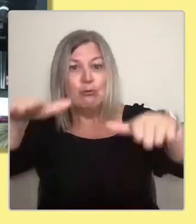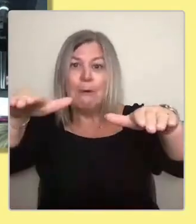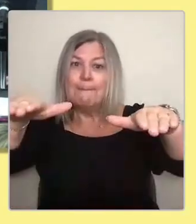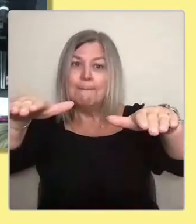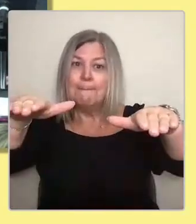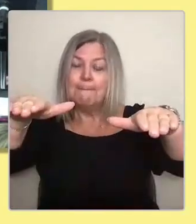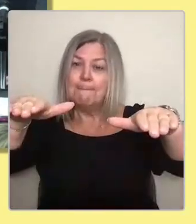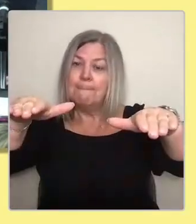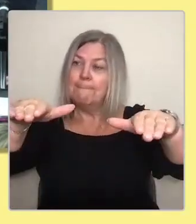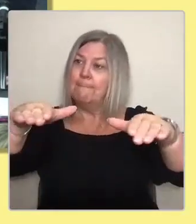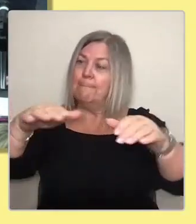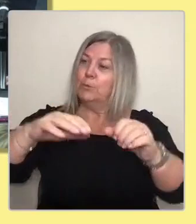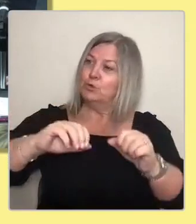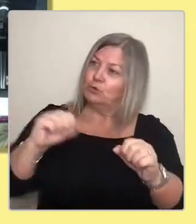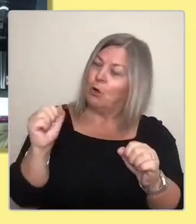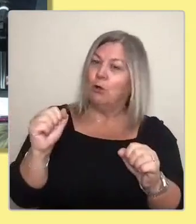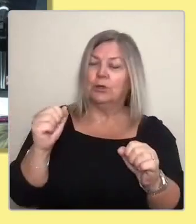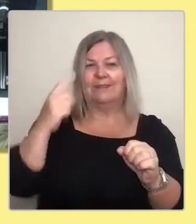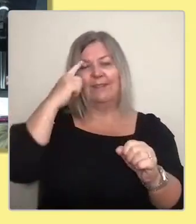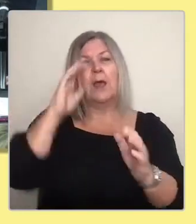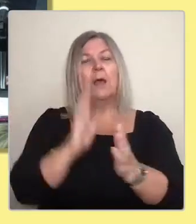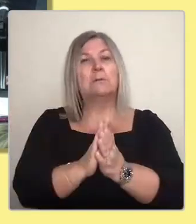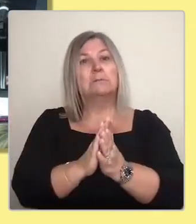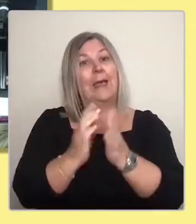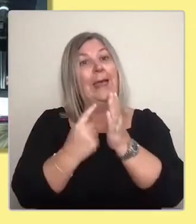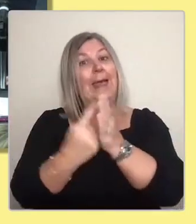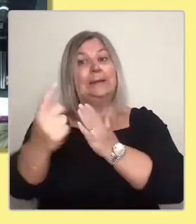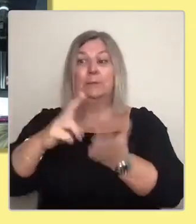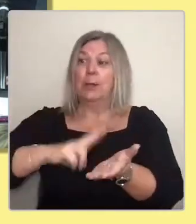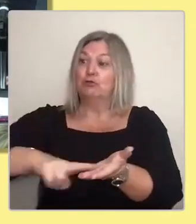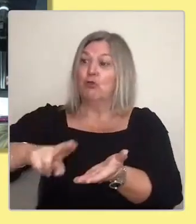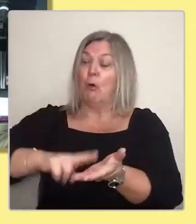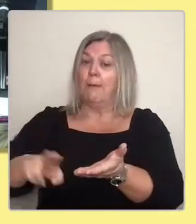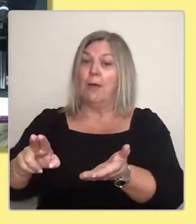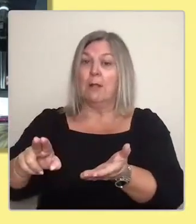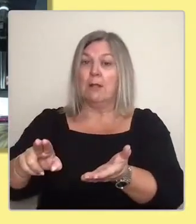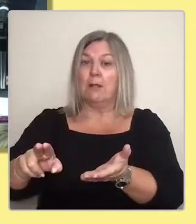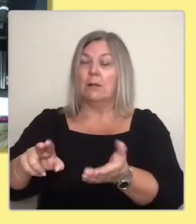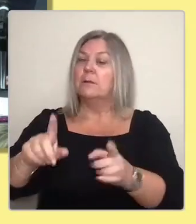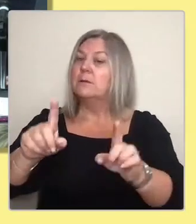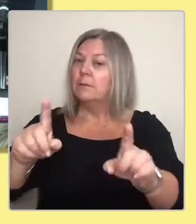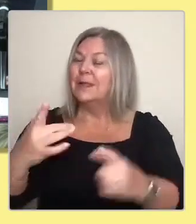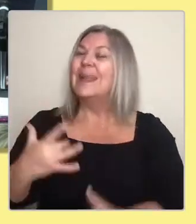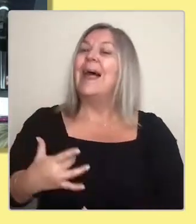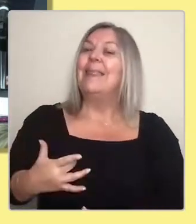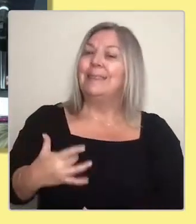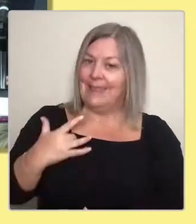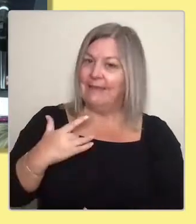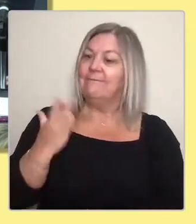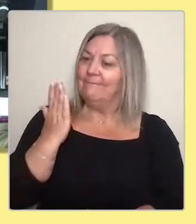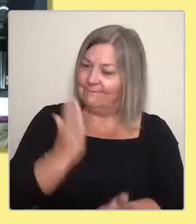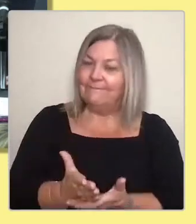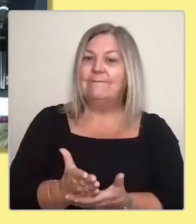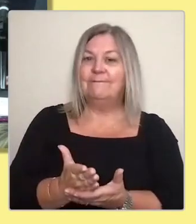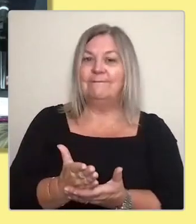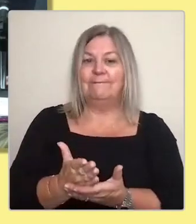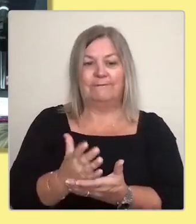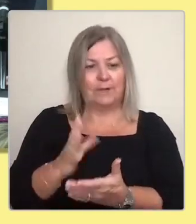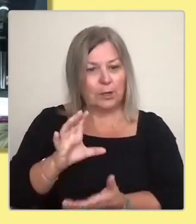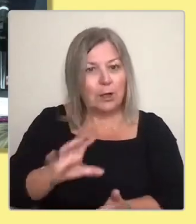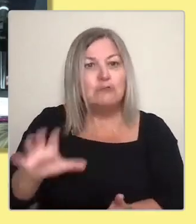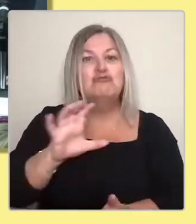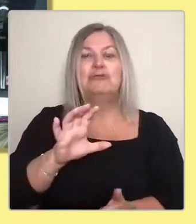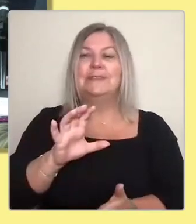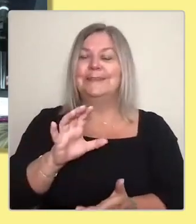think of independence as normal, but actually lives in a country which is free, which is